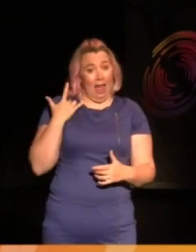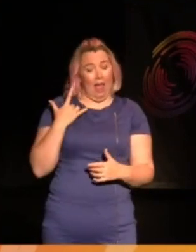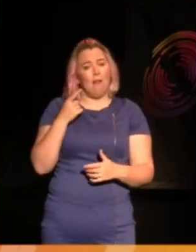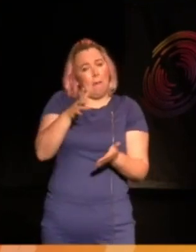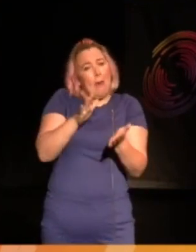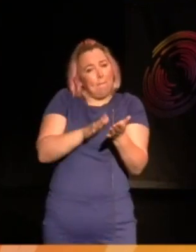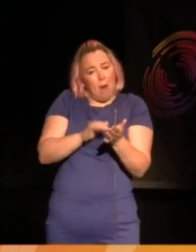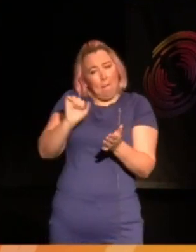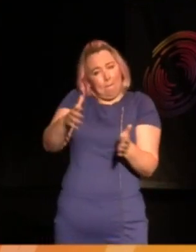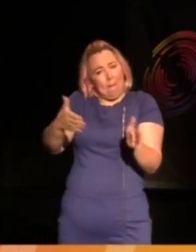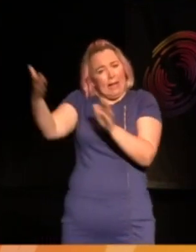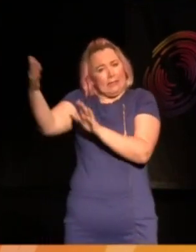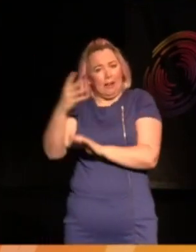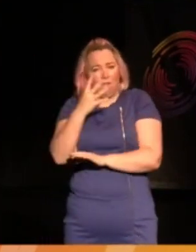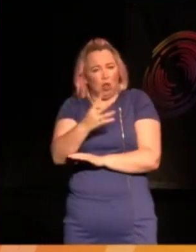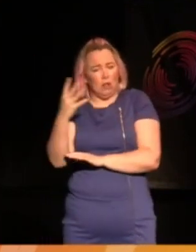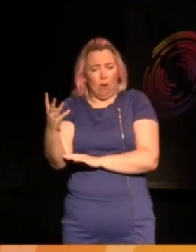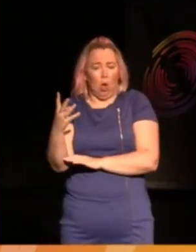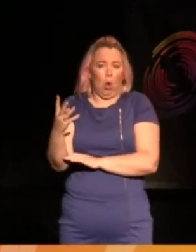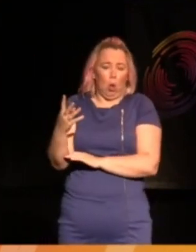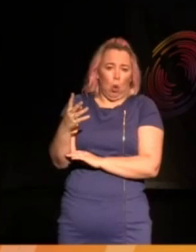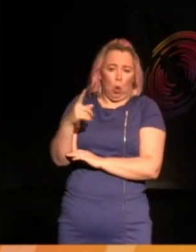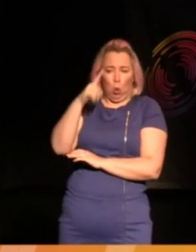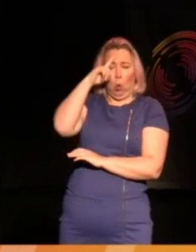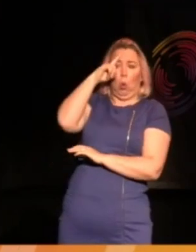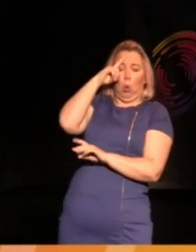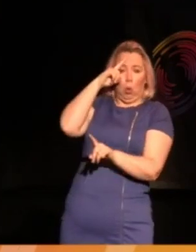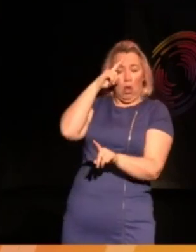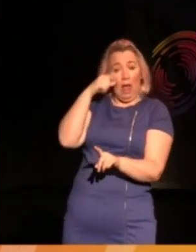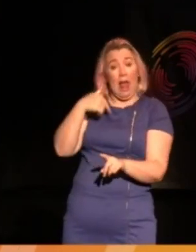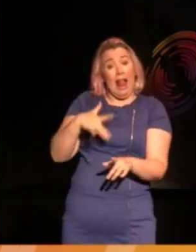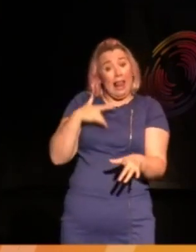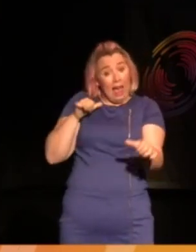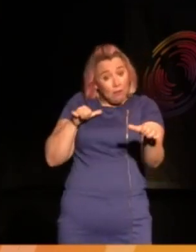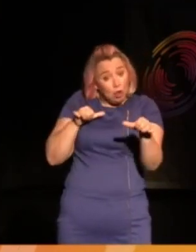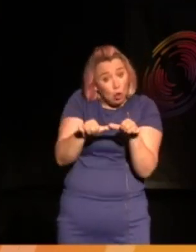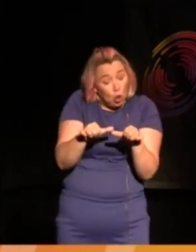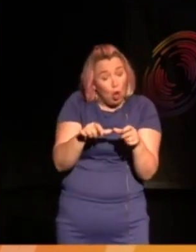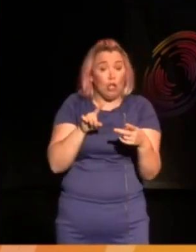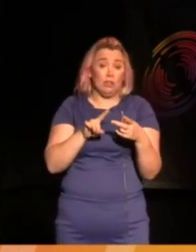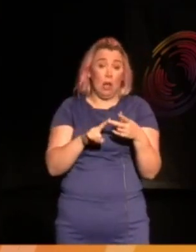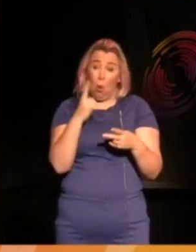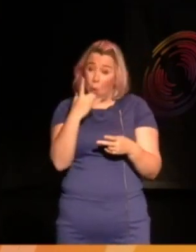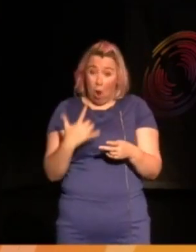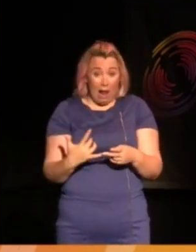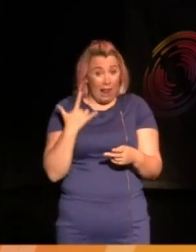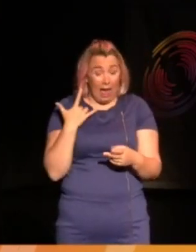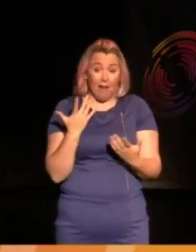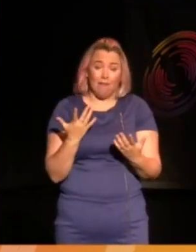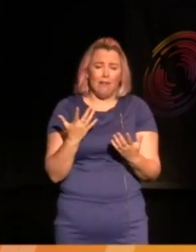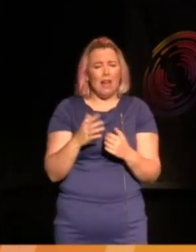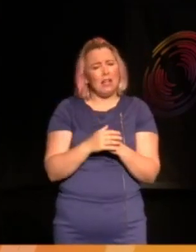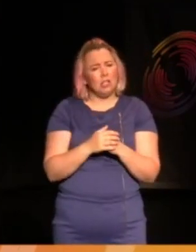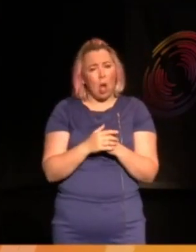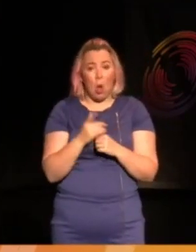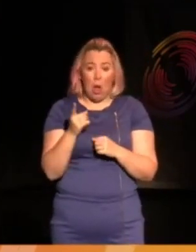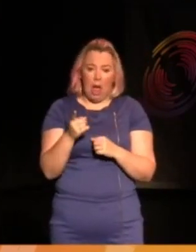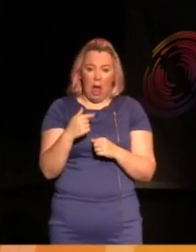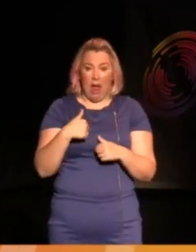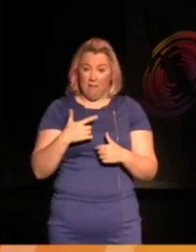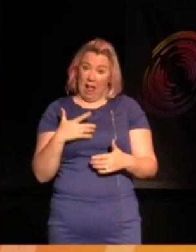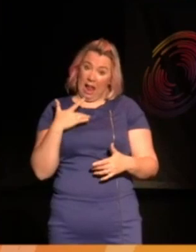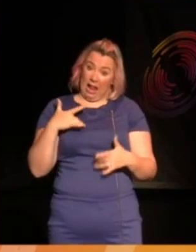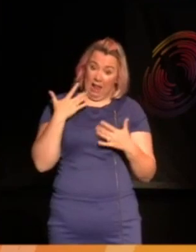me, but one was you only get one life, and it's short, and you don't know when it's going to go. So I could either live my life thinking people are